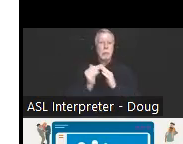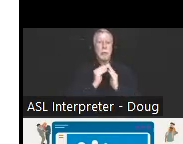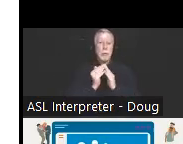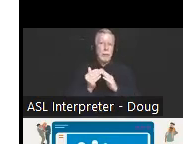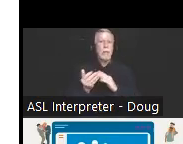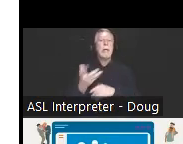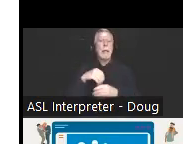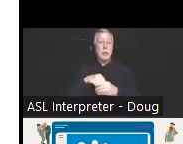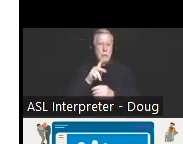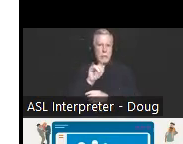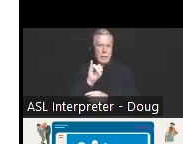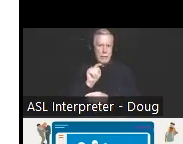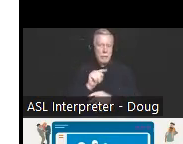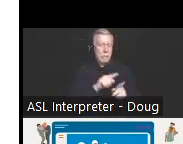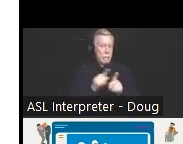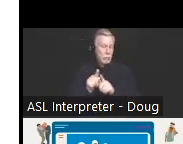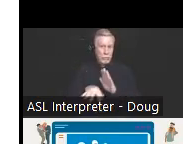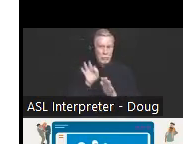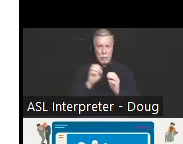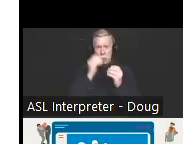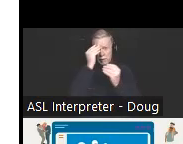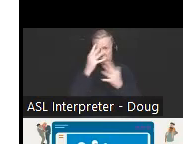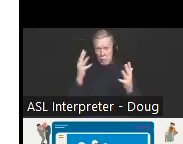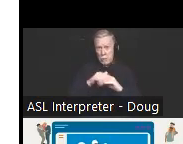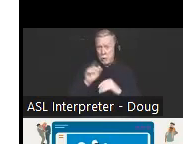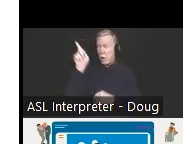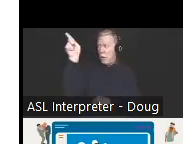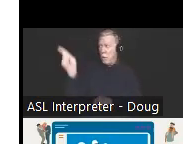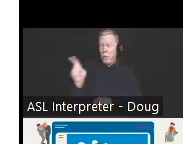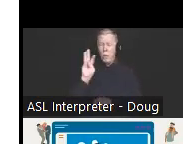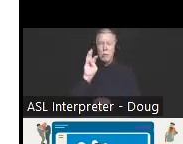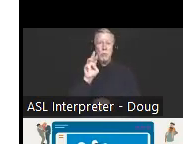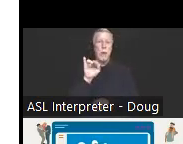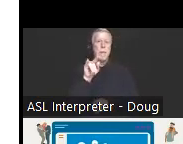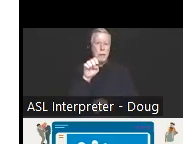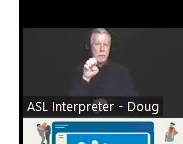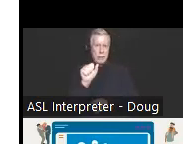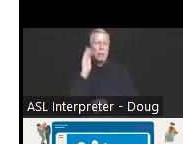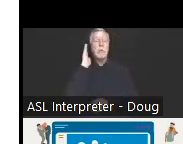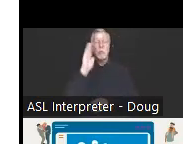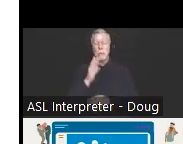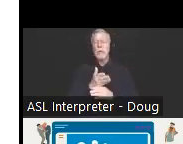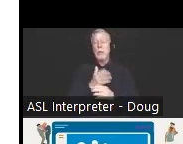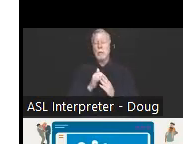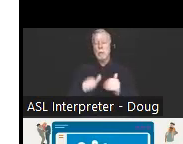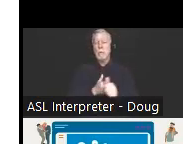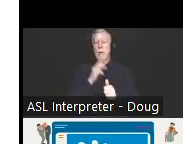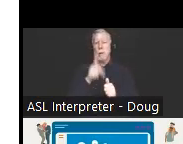more information on these websites, and we'll also share those in the follow-up emails. So please feel free to